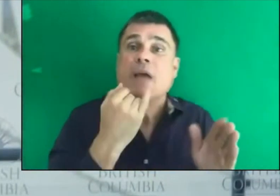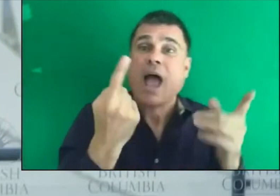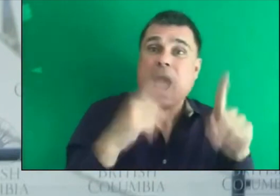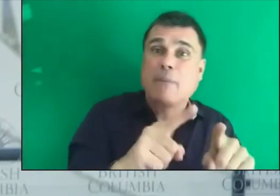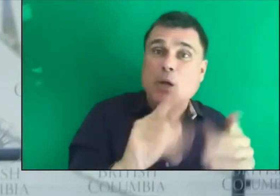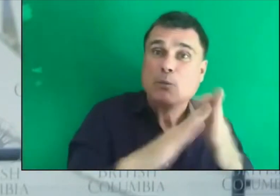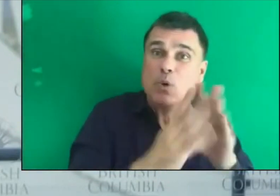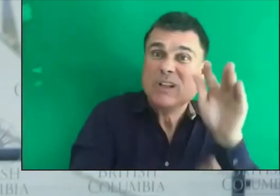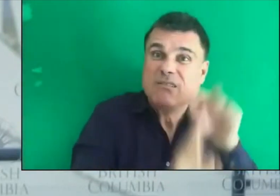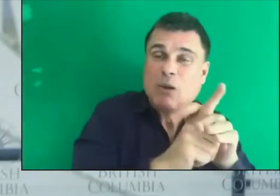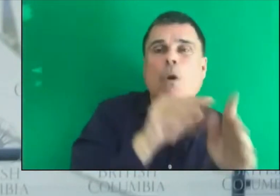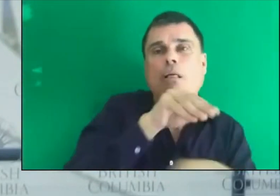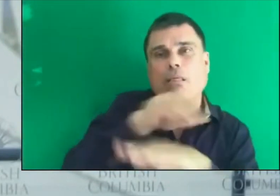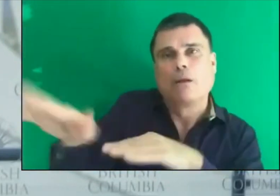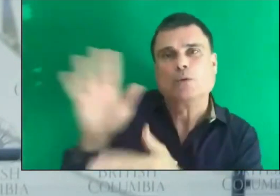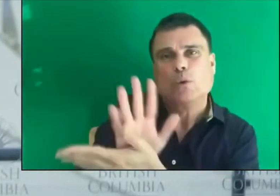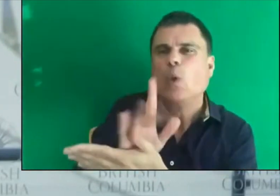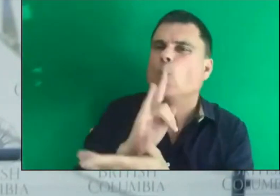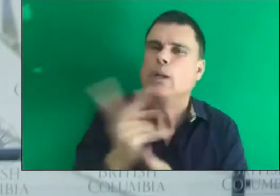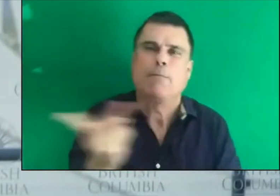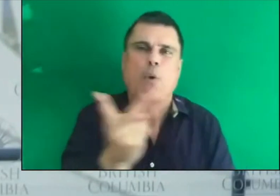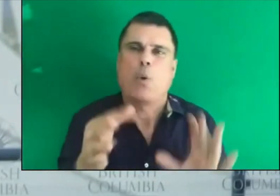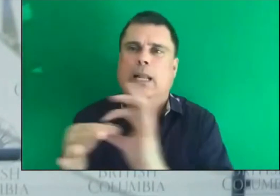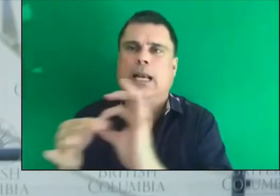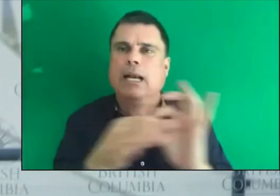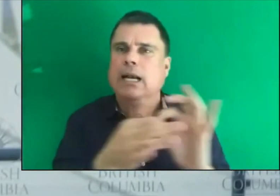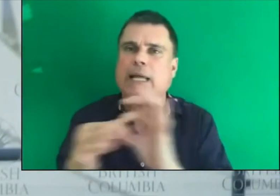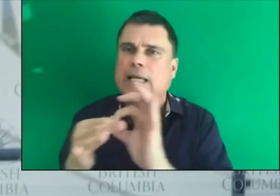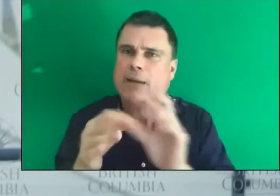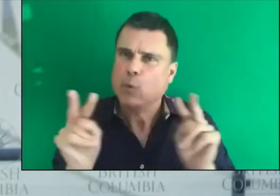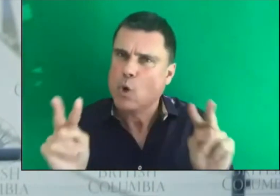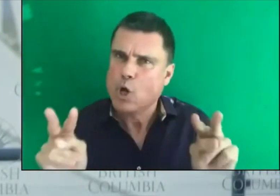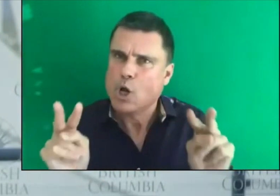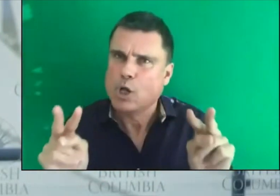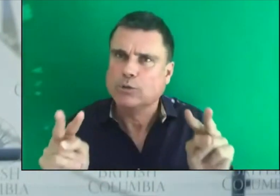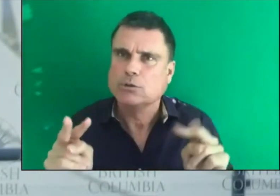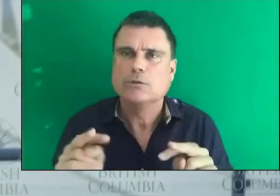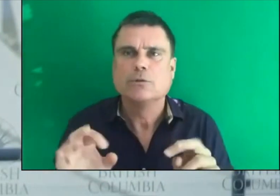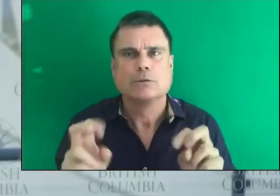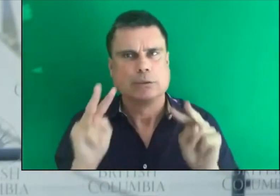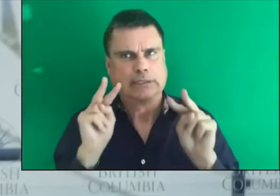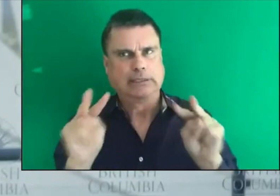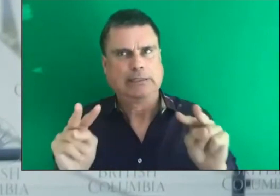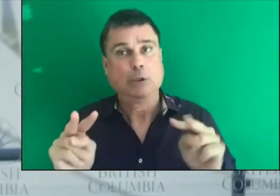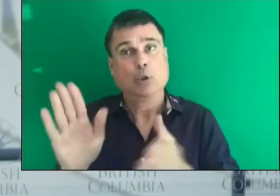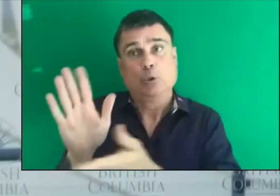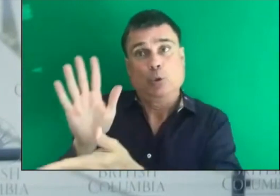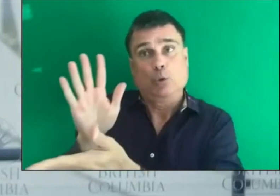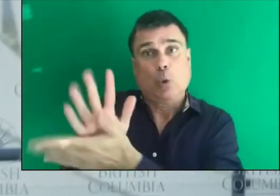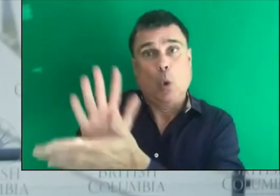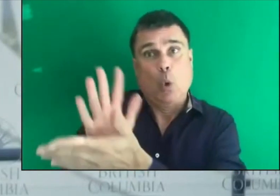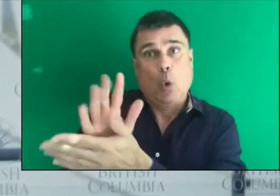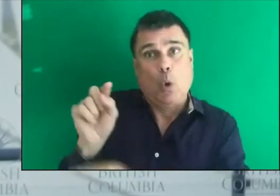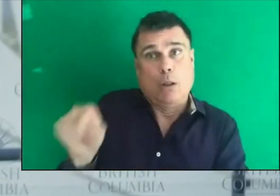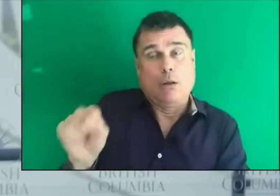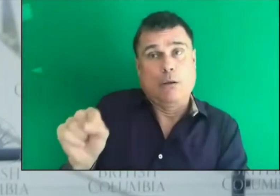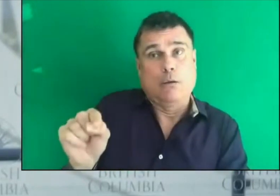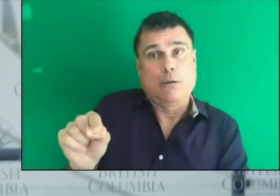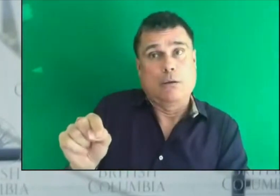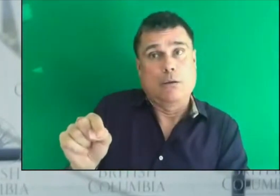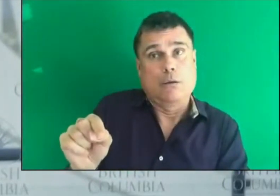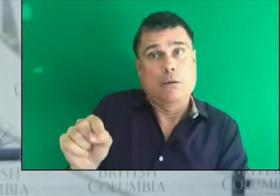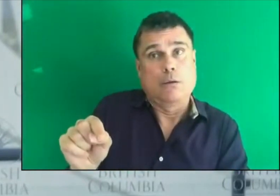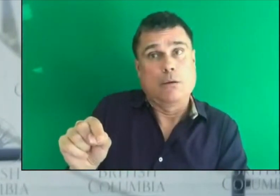number of exposure events higher in those areas where there's higher community transmission. This is something we know. If there's